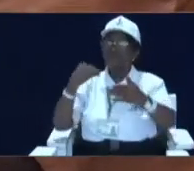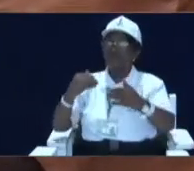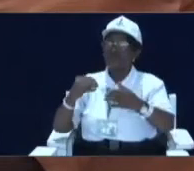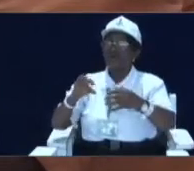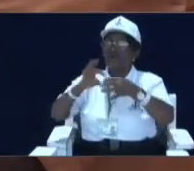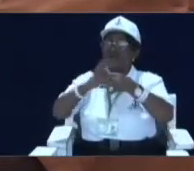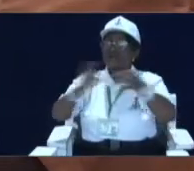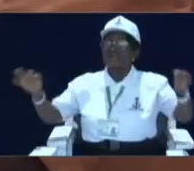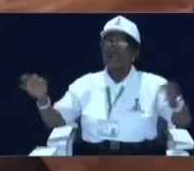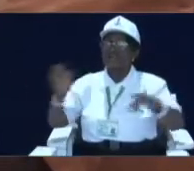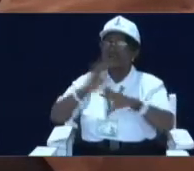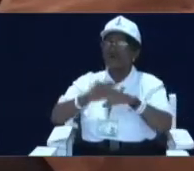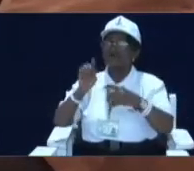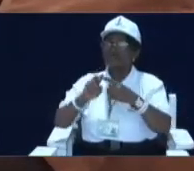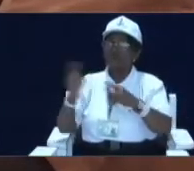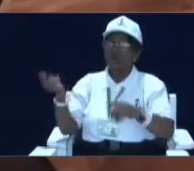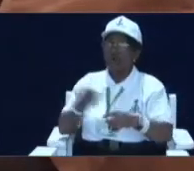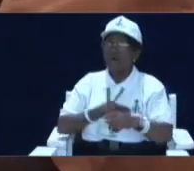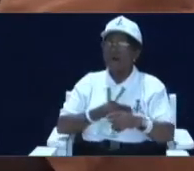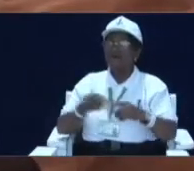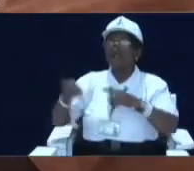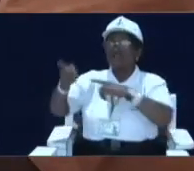today.